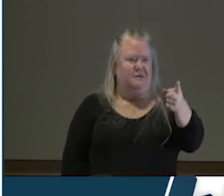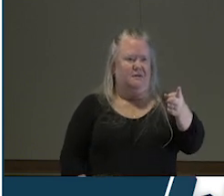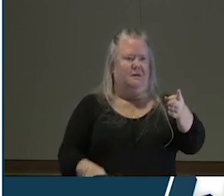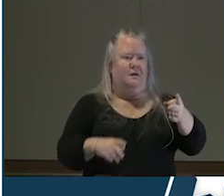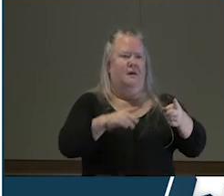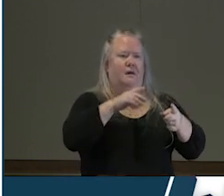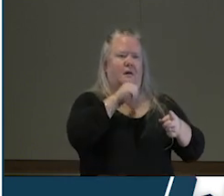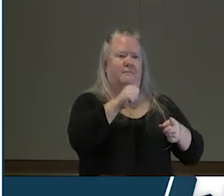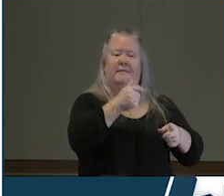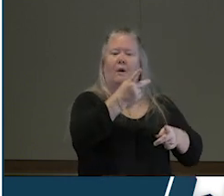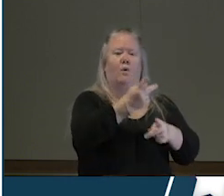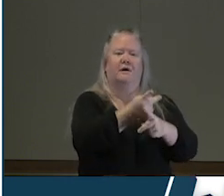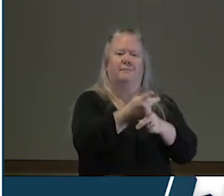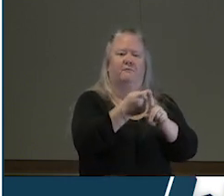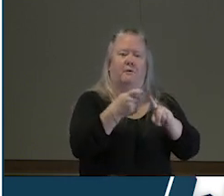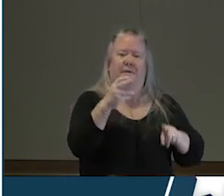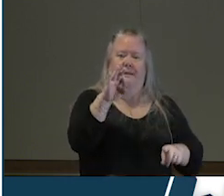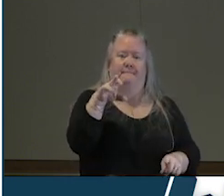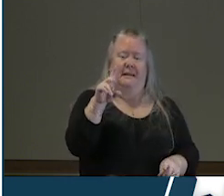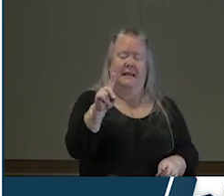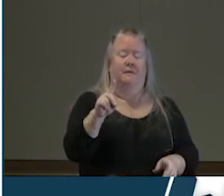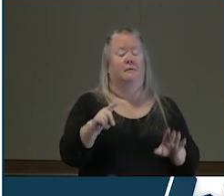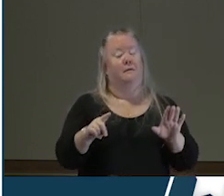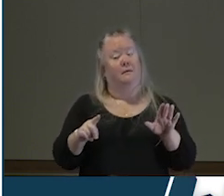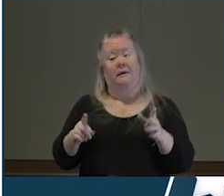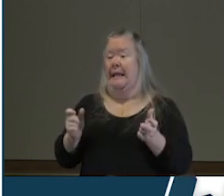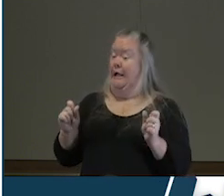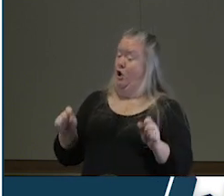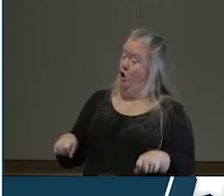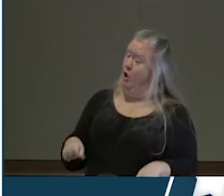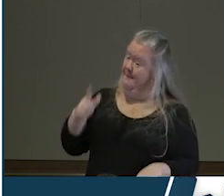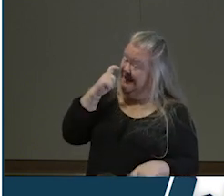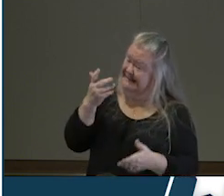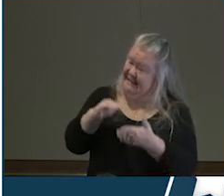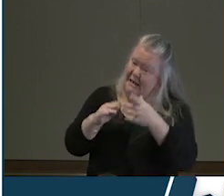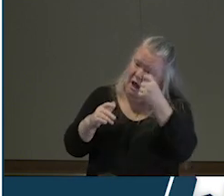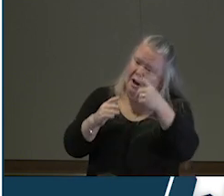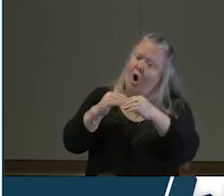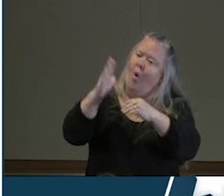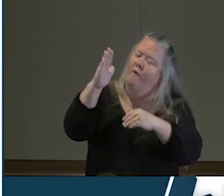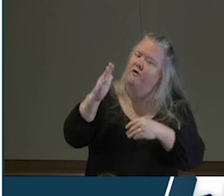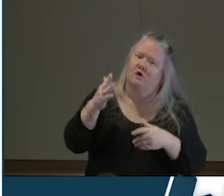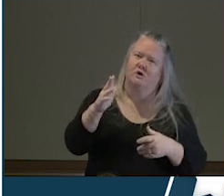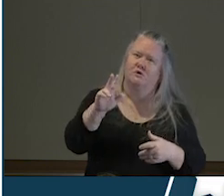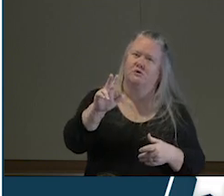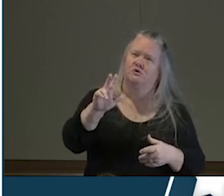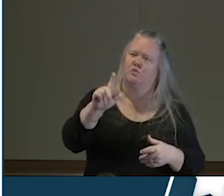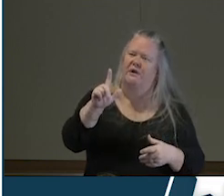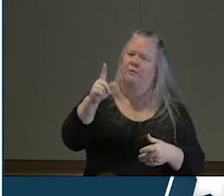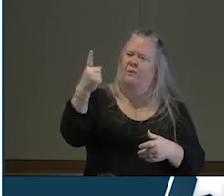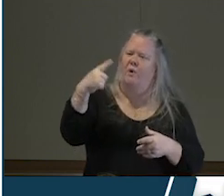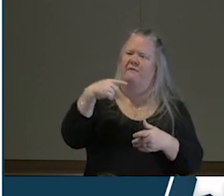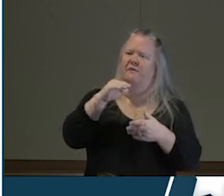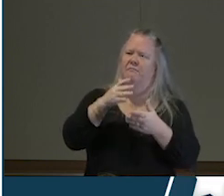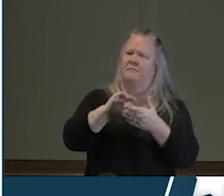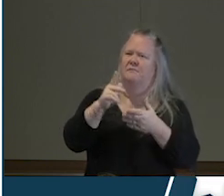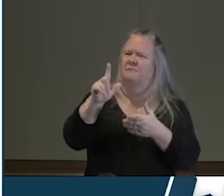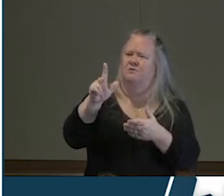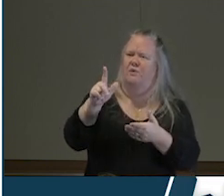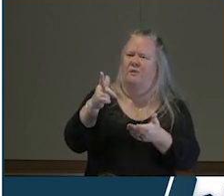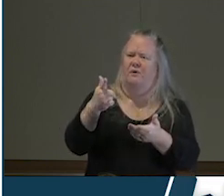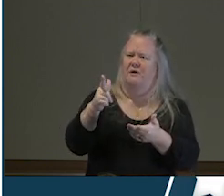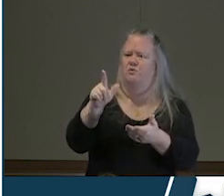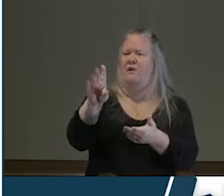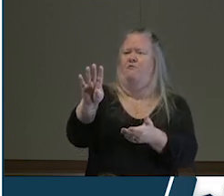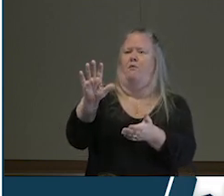That won't keep you from getting Medicaid. Well, it could, because again, anything over 23, whatever that limit was, about